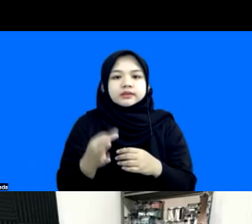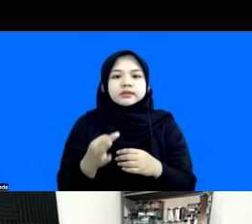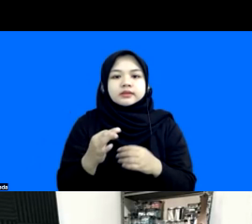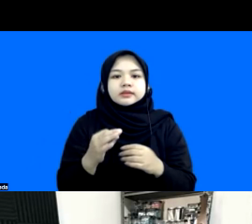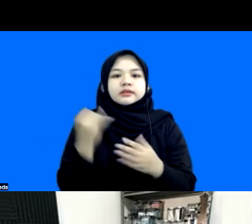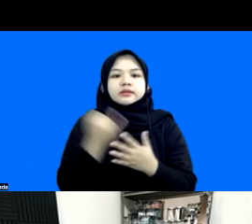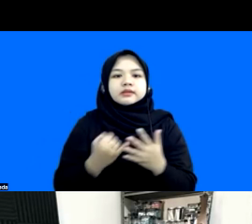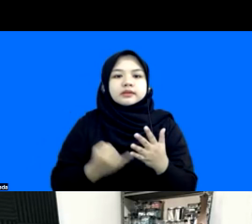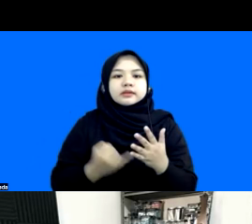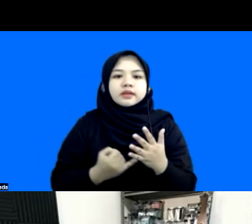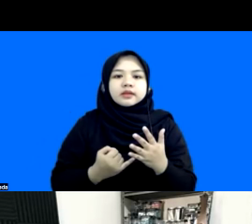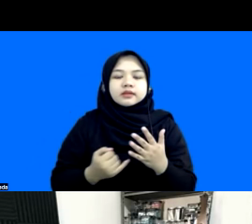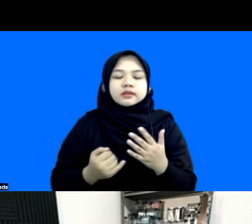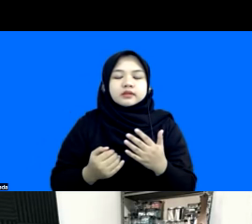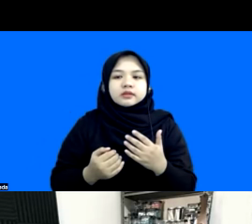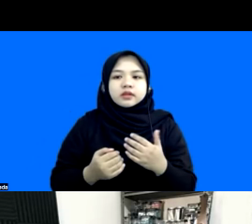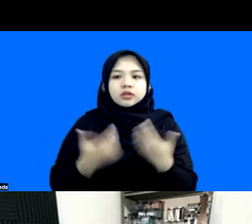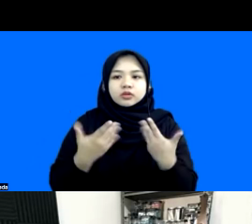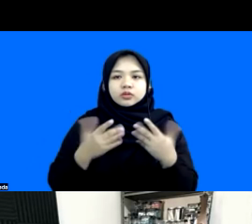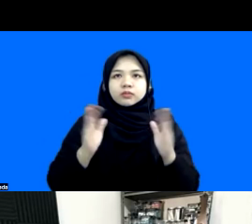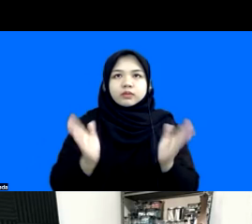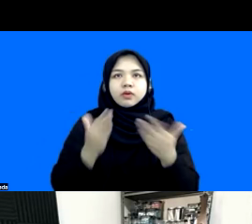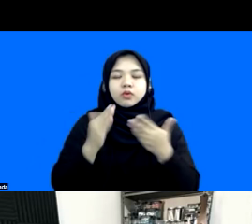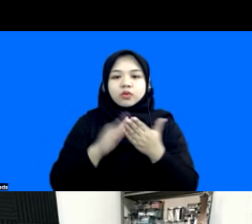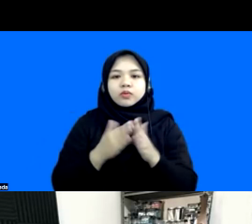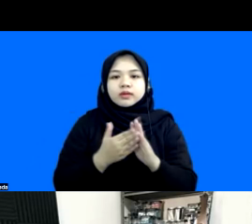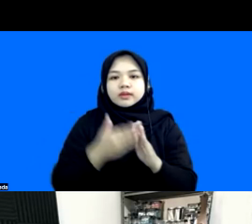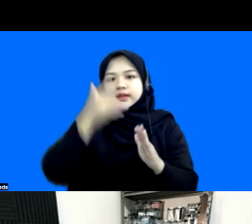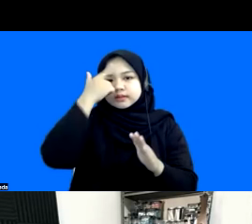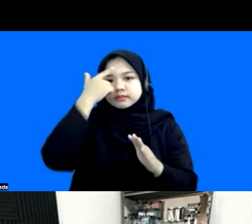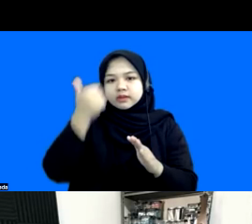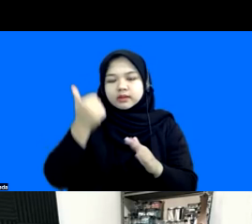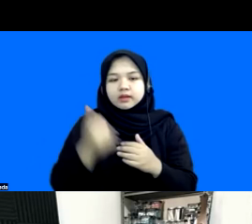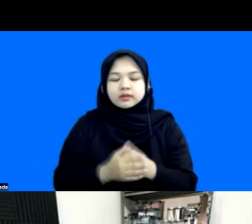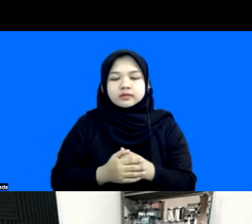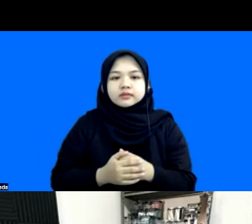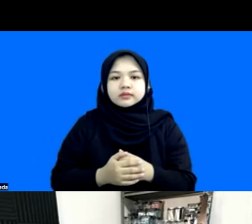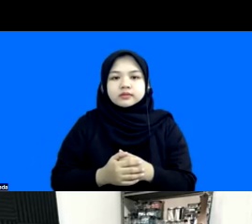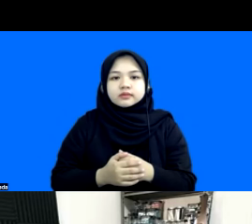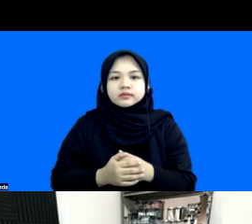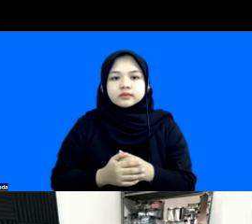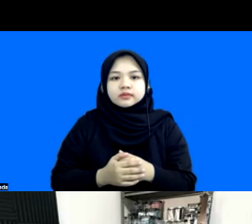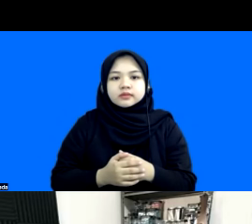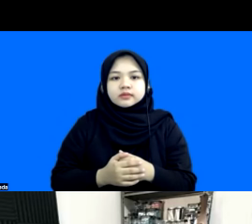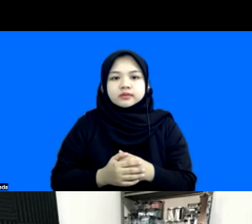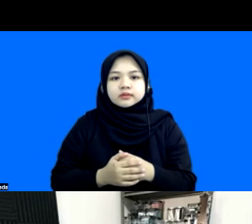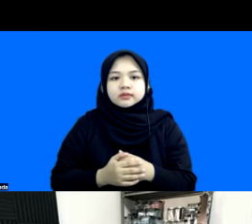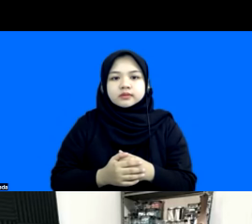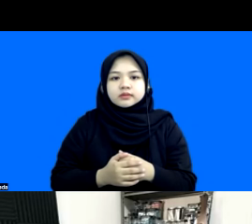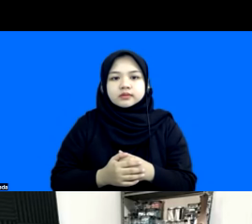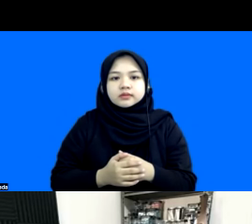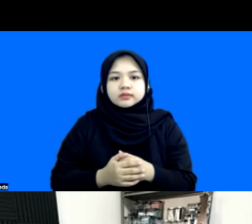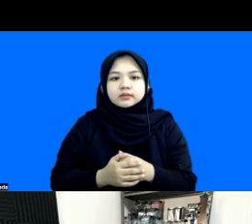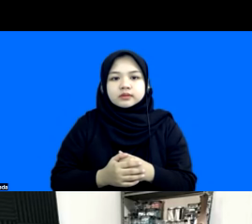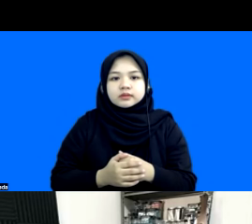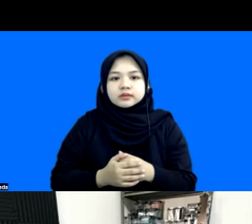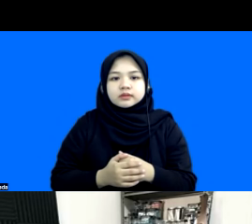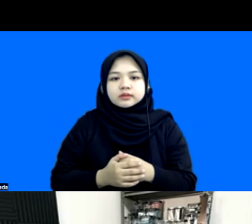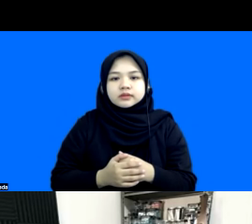communities. Brief outline representation, quick note about myself, about what smart city is,